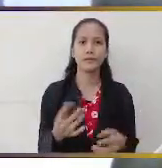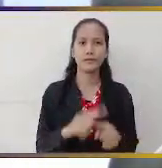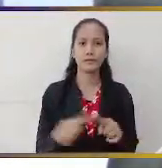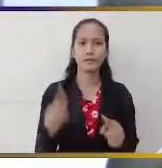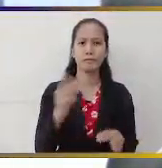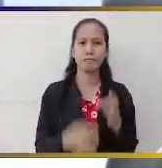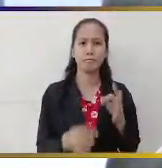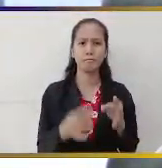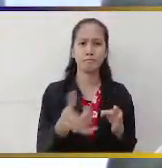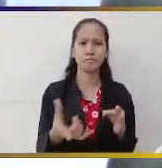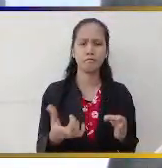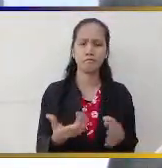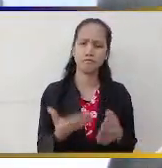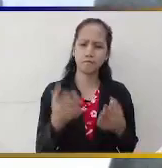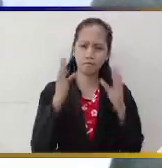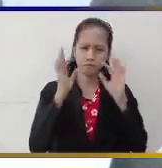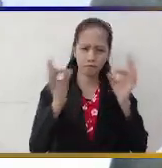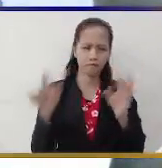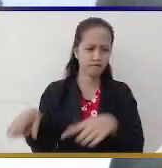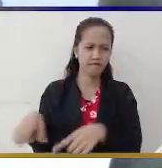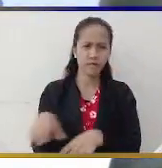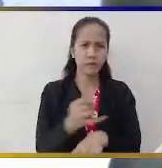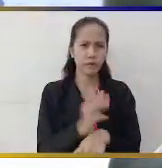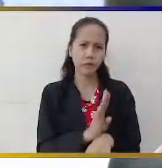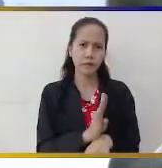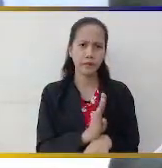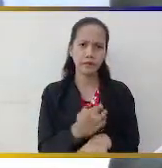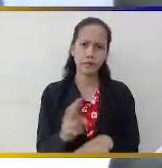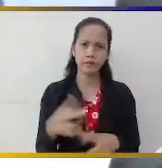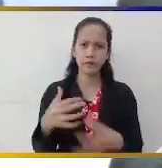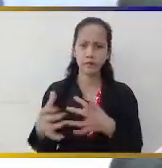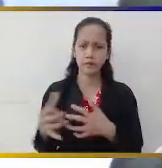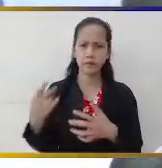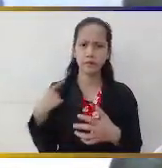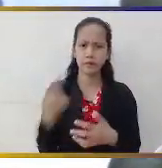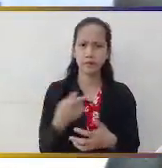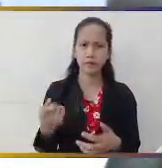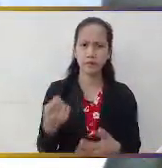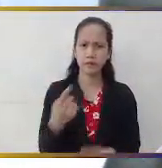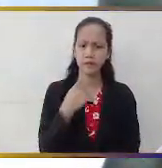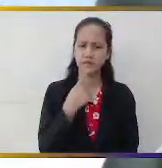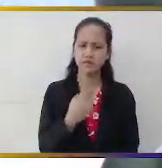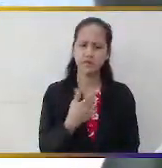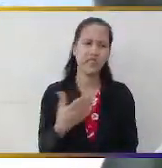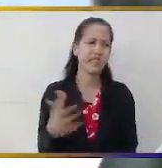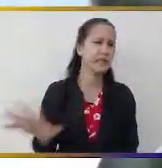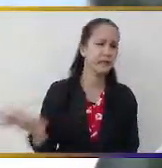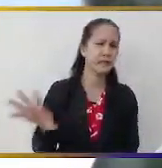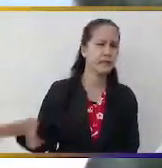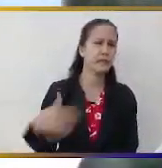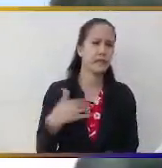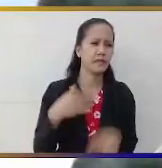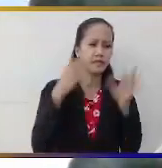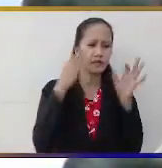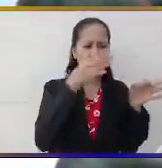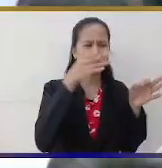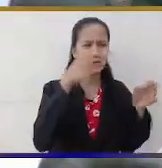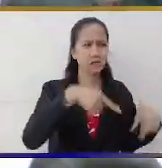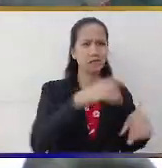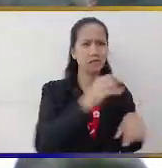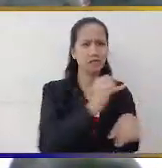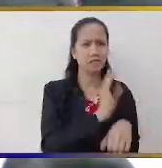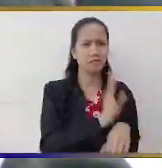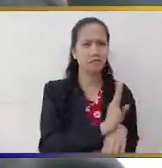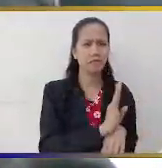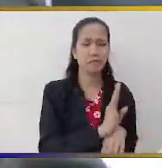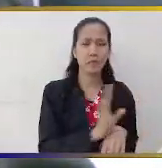your career, I'll do anything, but I won't give up my career, you are making a big mistake. Amen. You give, and